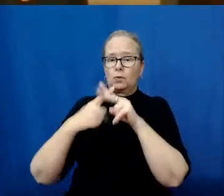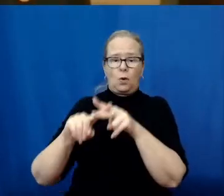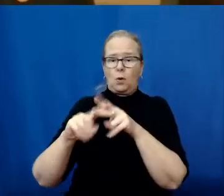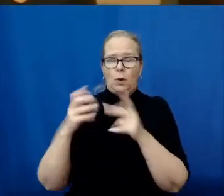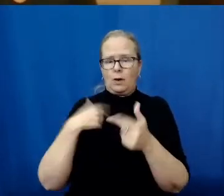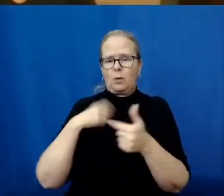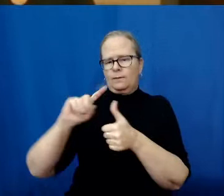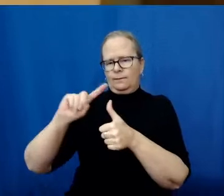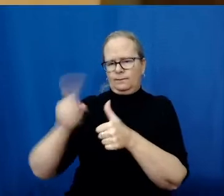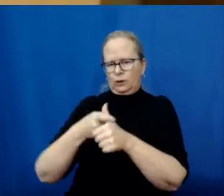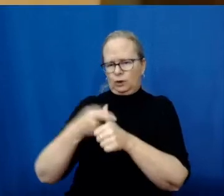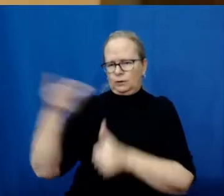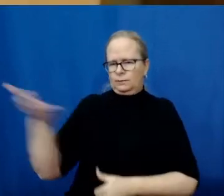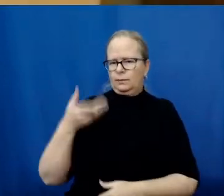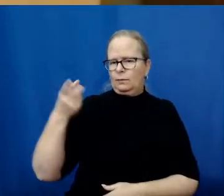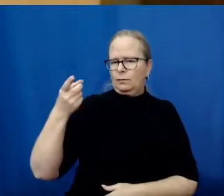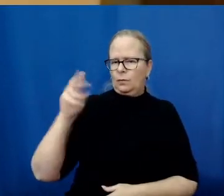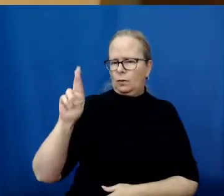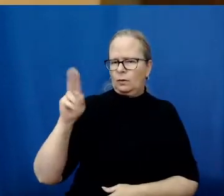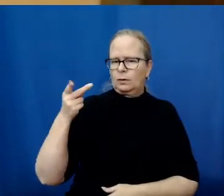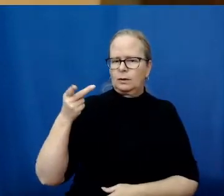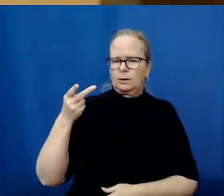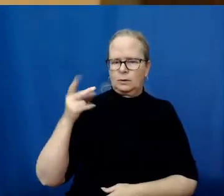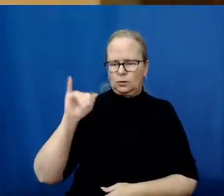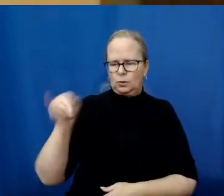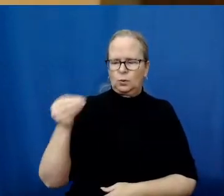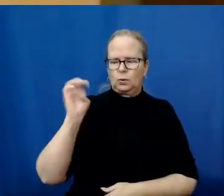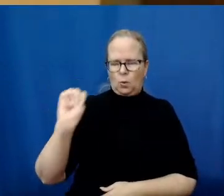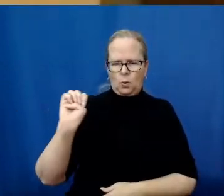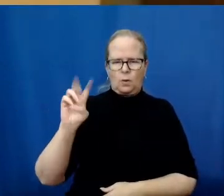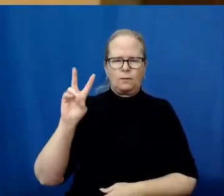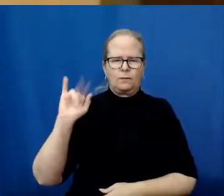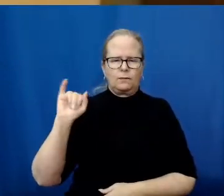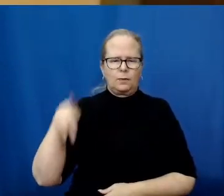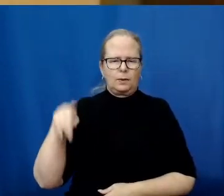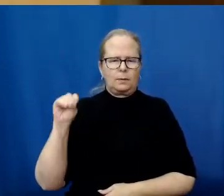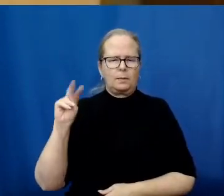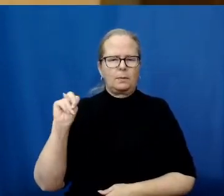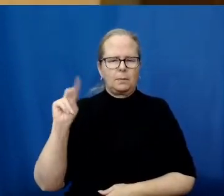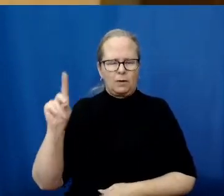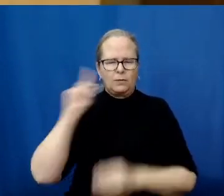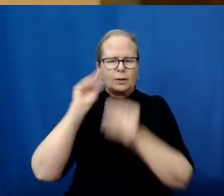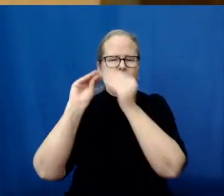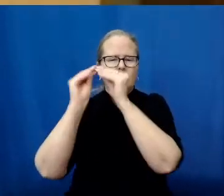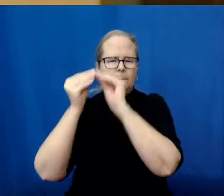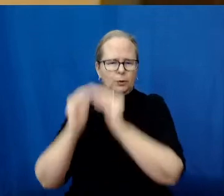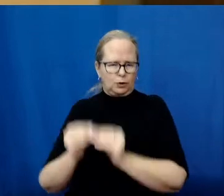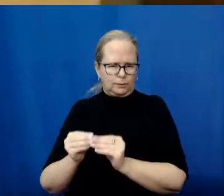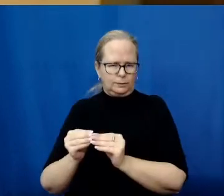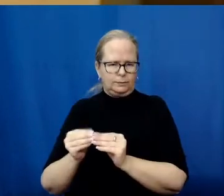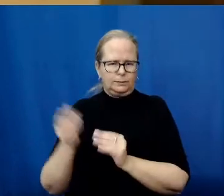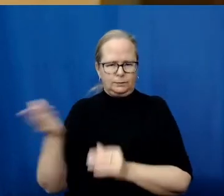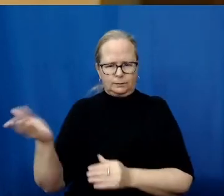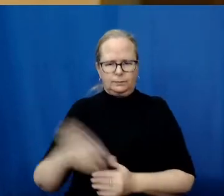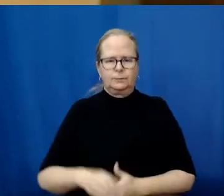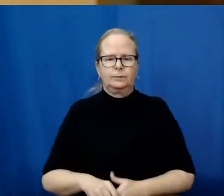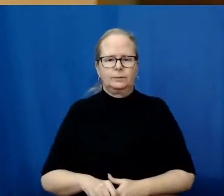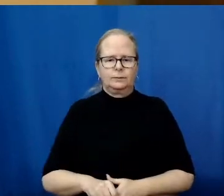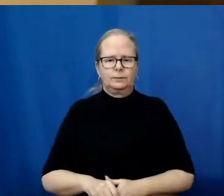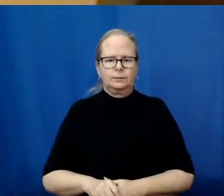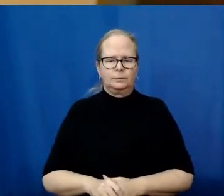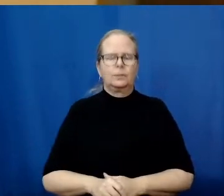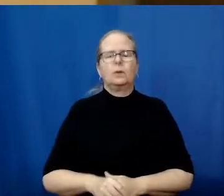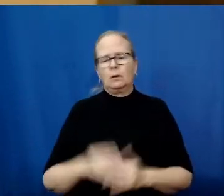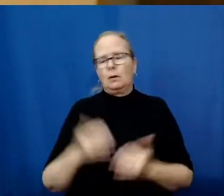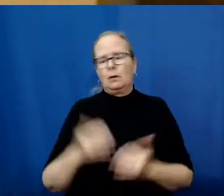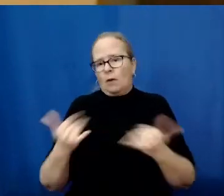numbers. Dr. Vipond. Yeah, I like that qualifier because as we know, some of these numbers are not exactly accurate at